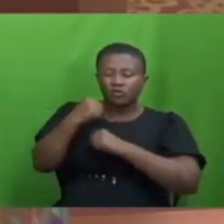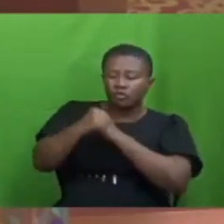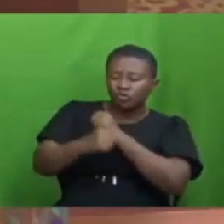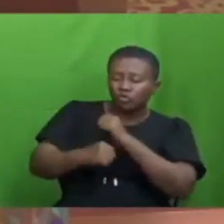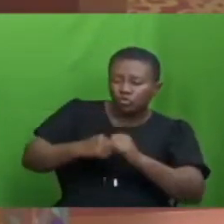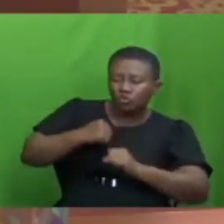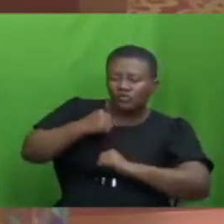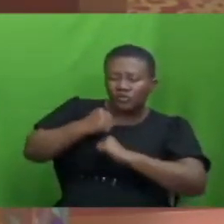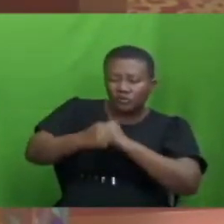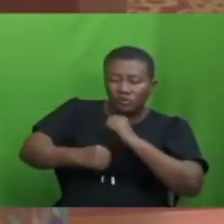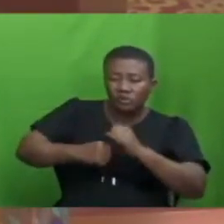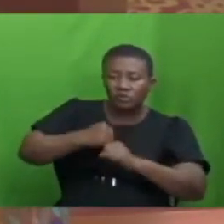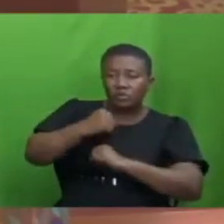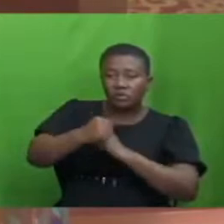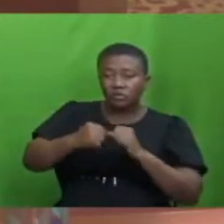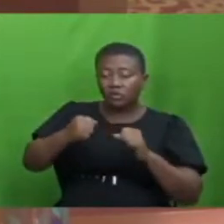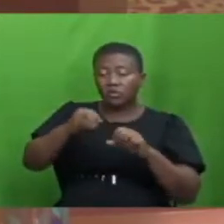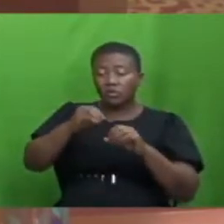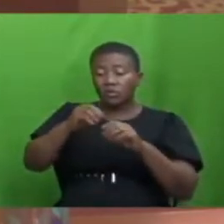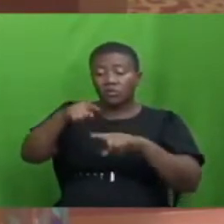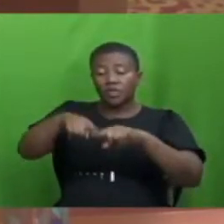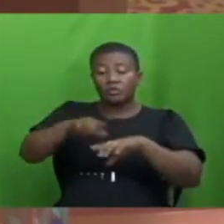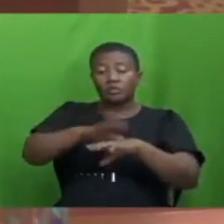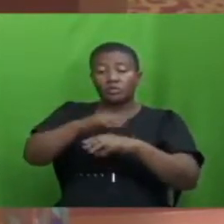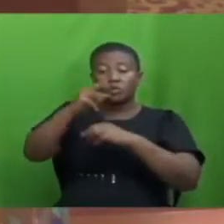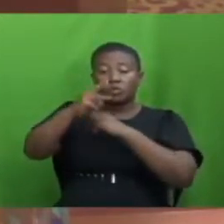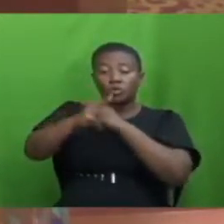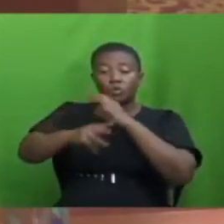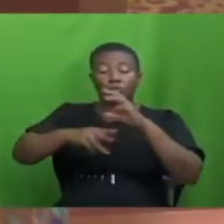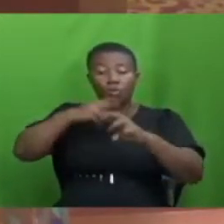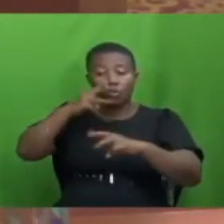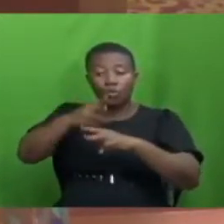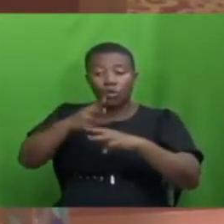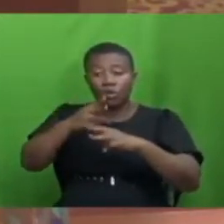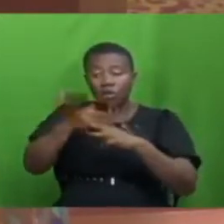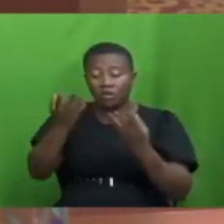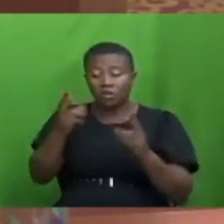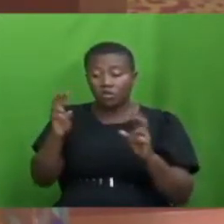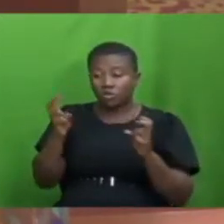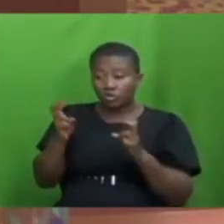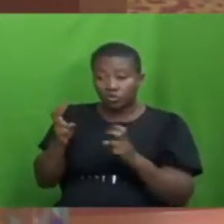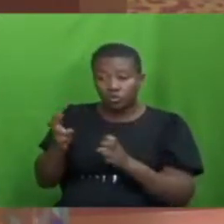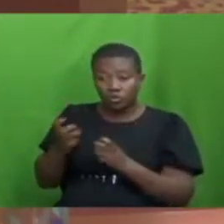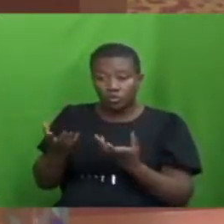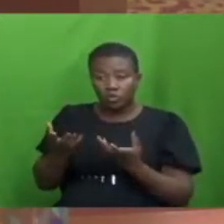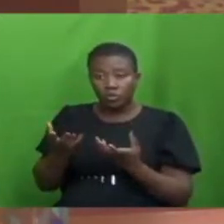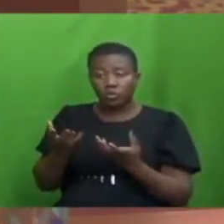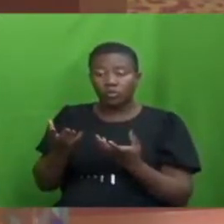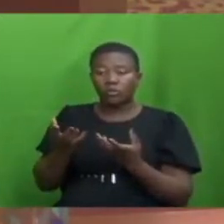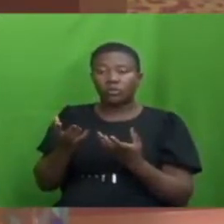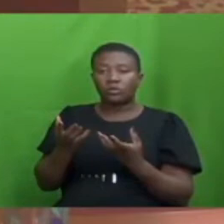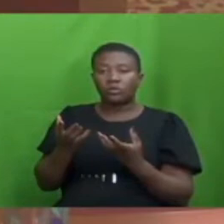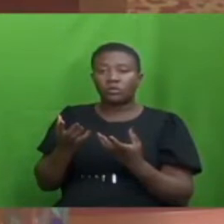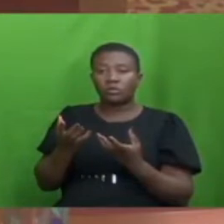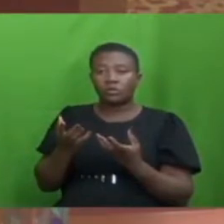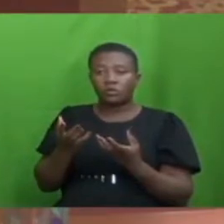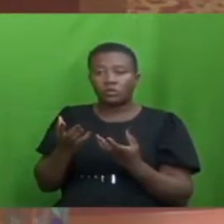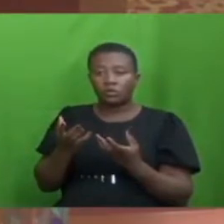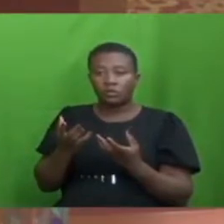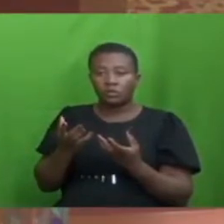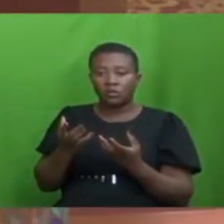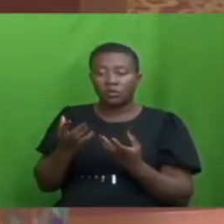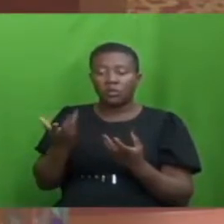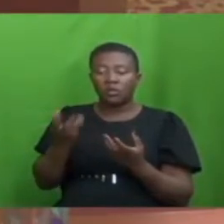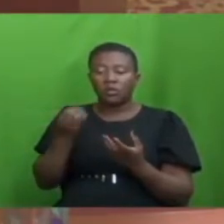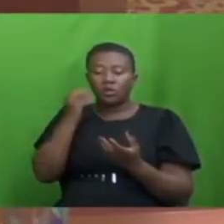amidst unprecedented global turbulence. This was within the context of major external shocks coupled with